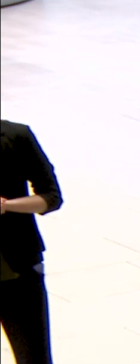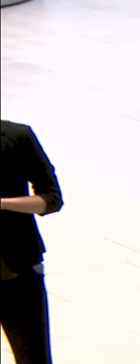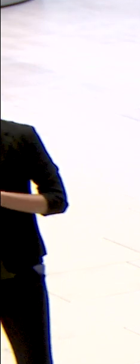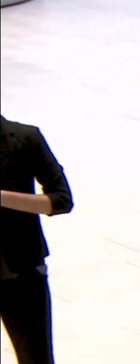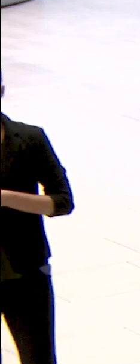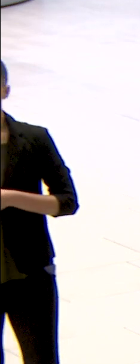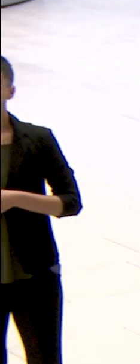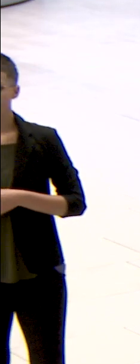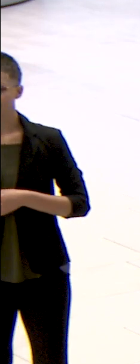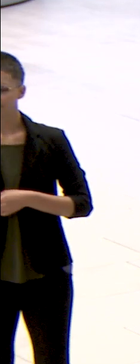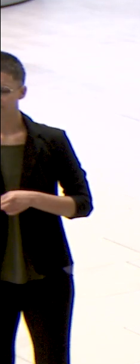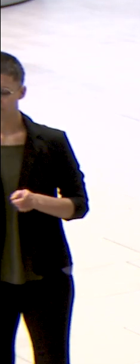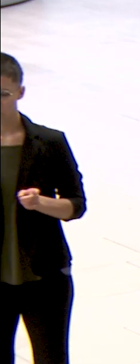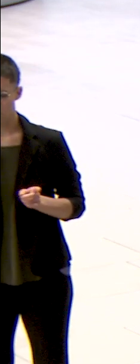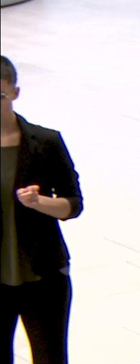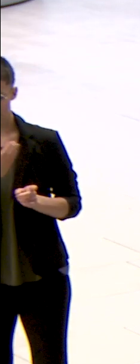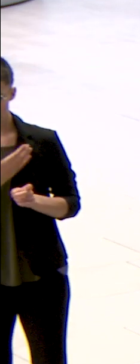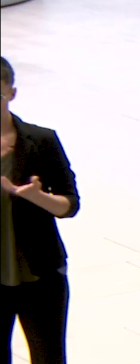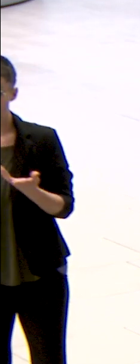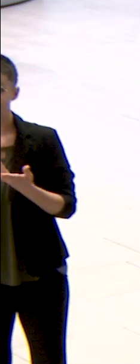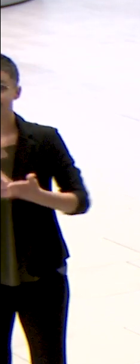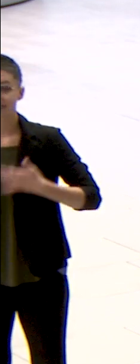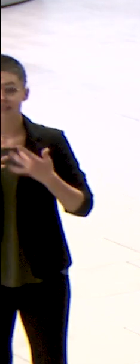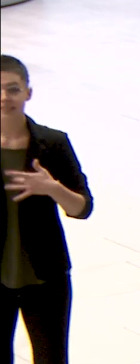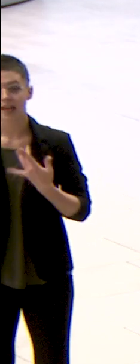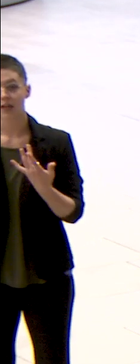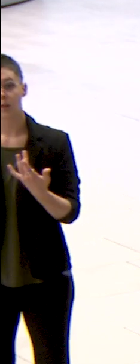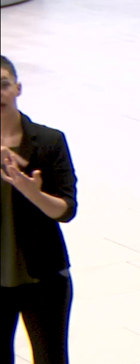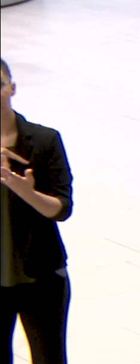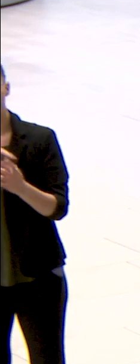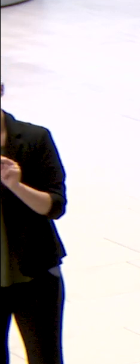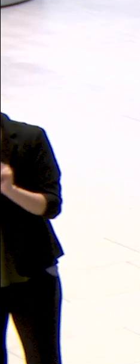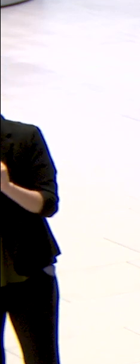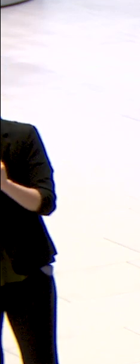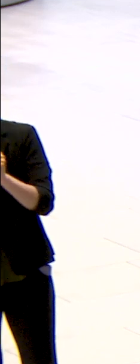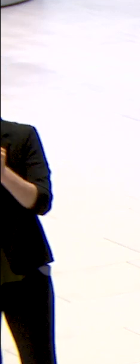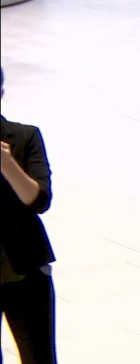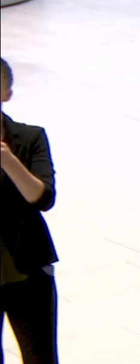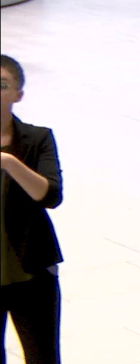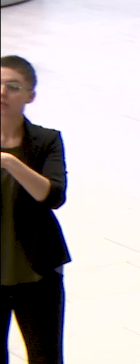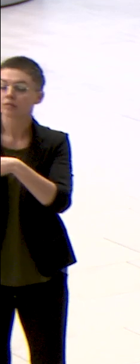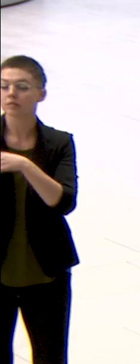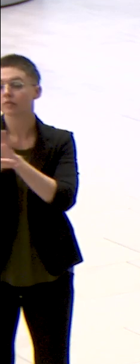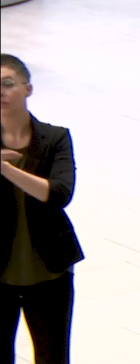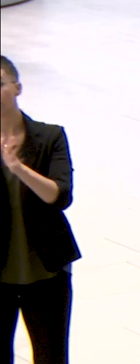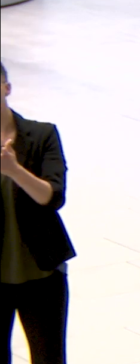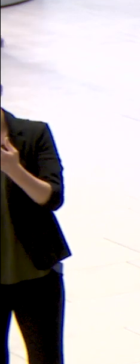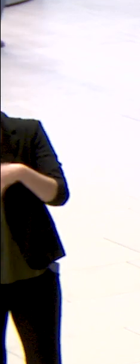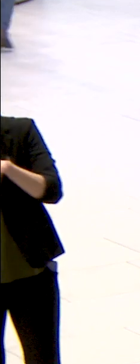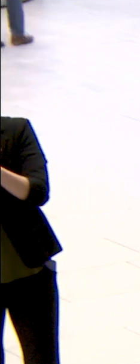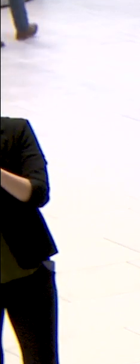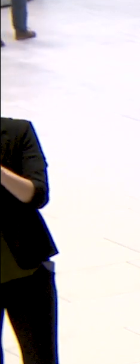know, for our side, what is exciting and, you know, why we launched and branched off Things That Matter is to provide that platform,